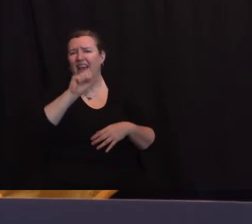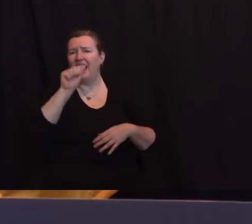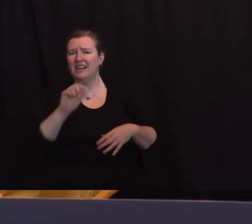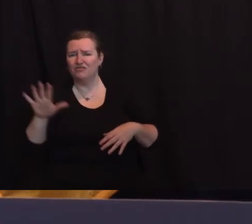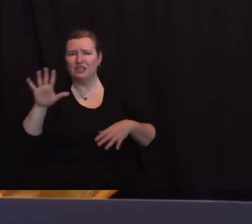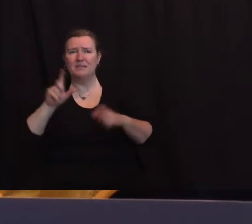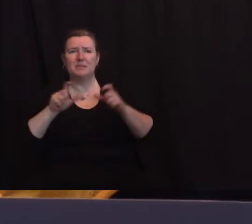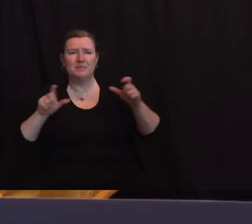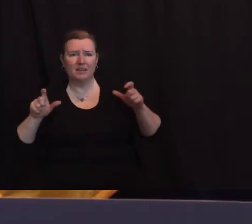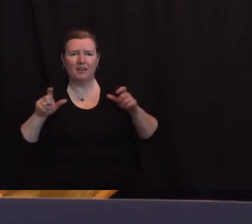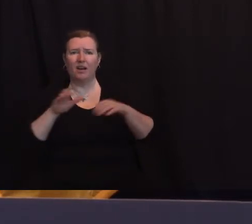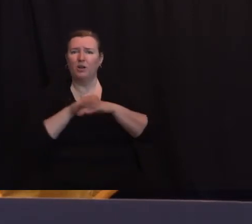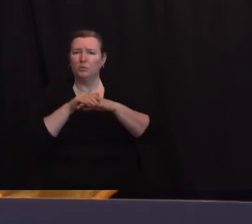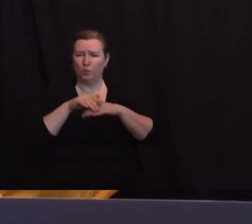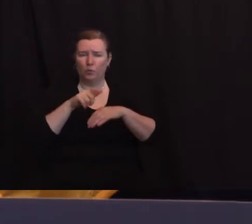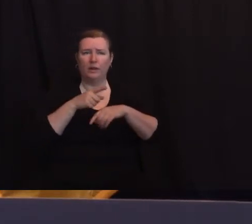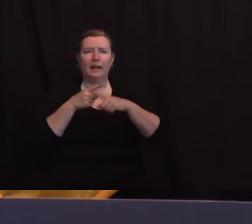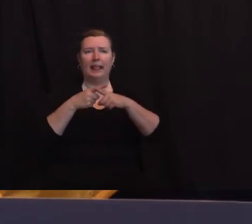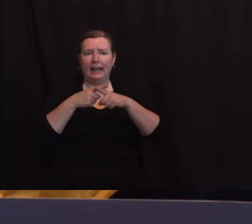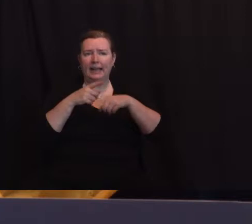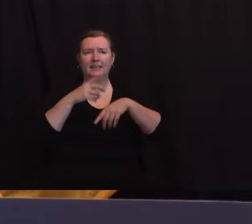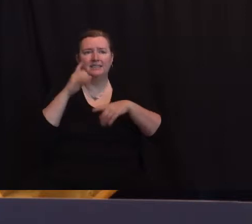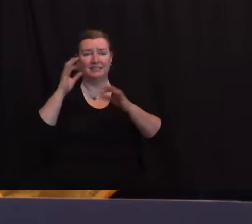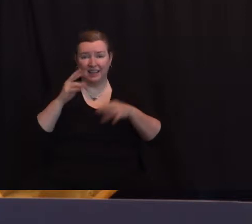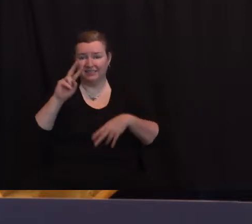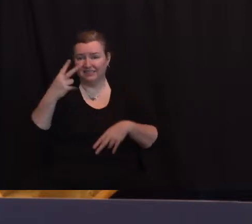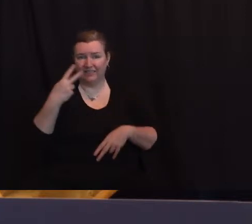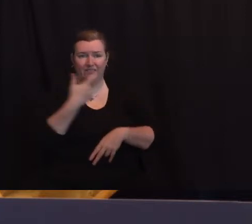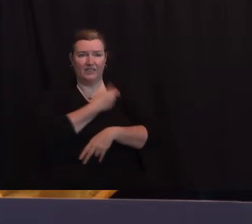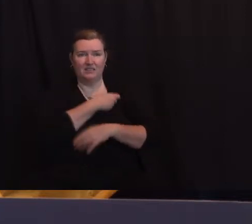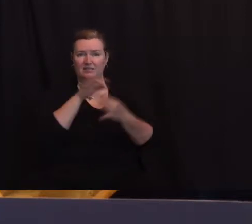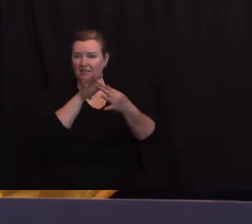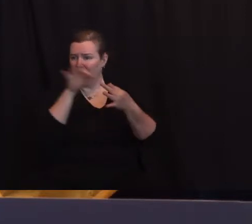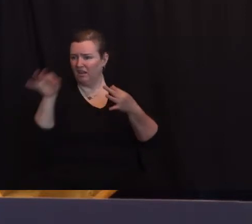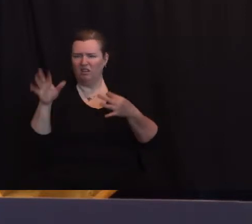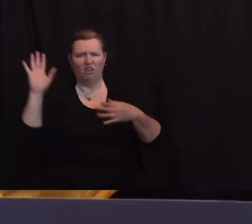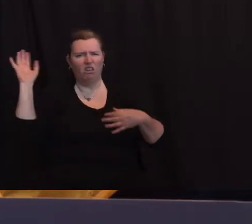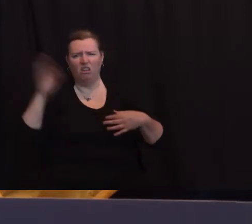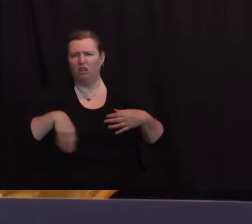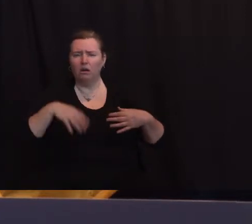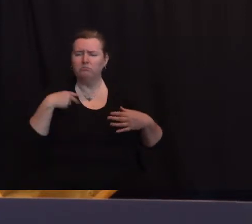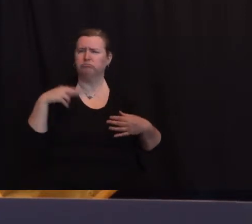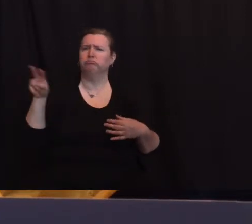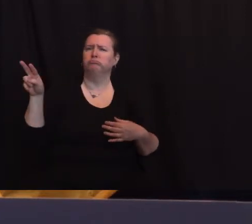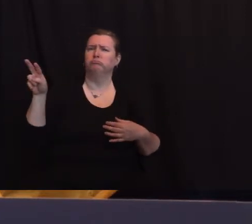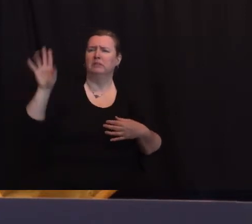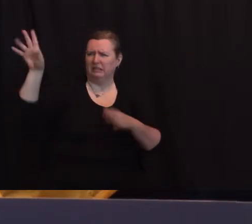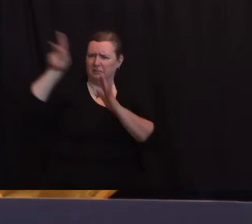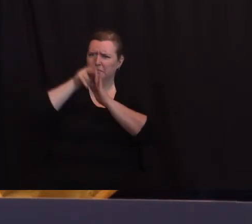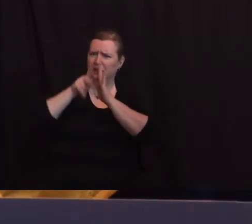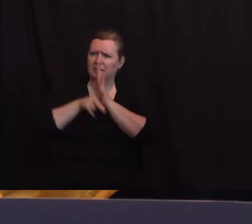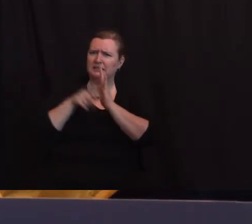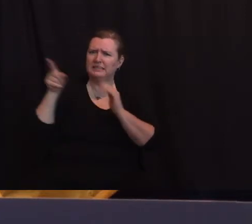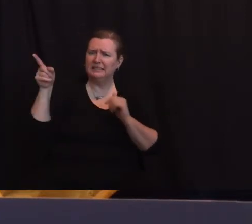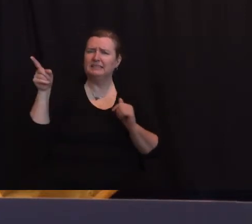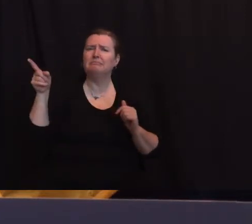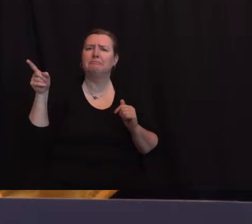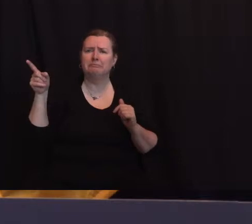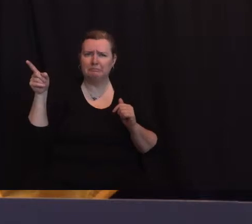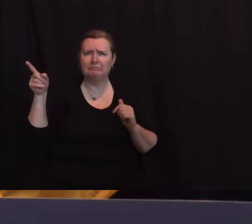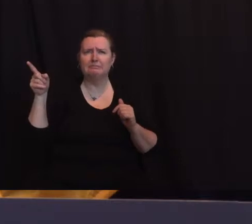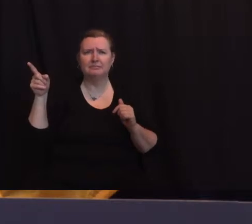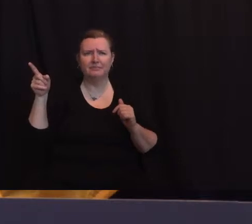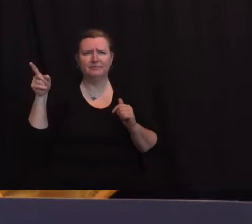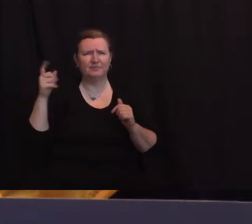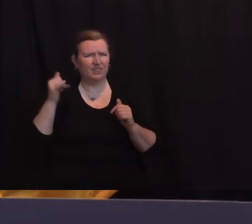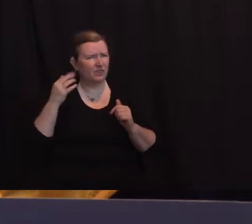volitionally to push off the second dose. And I think that's still part of the underlying medical rationale,